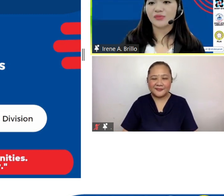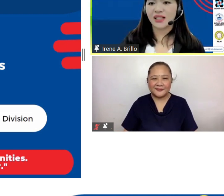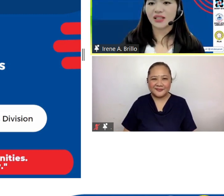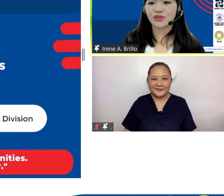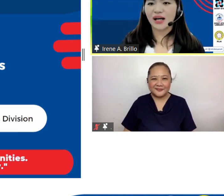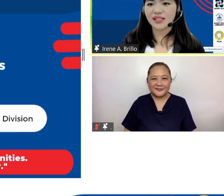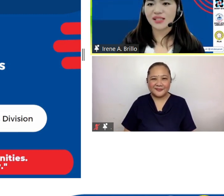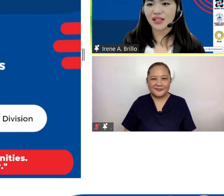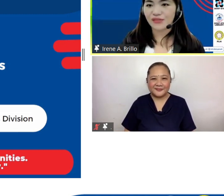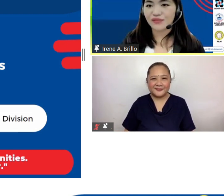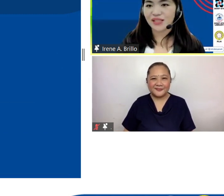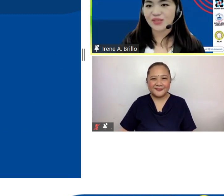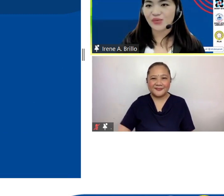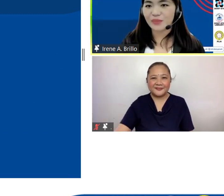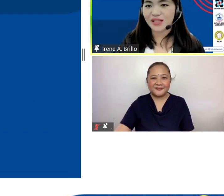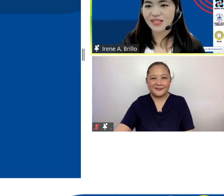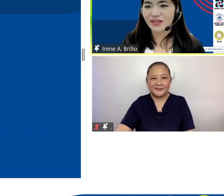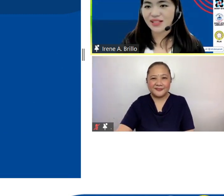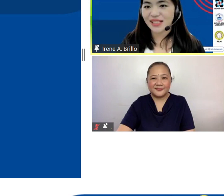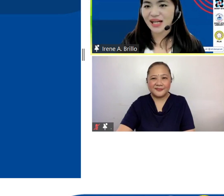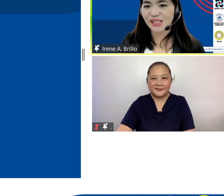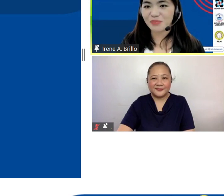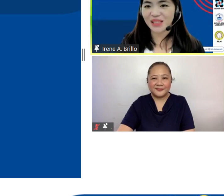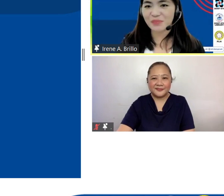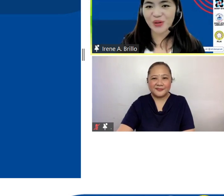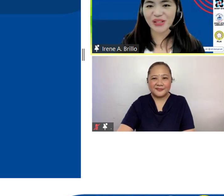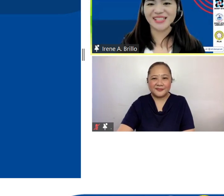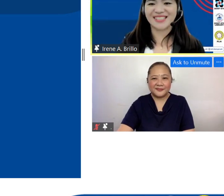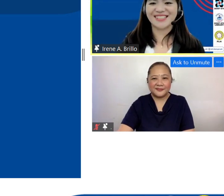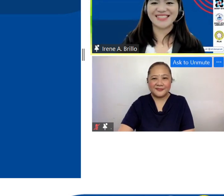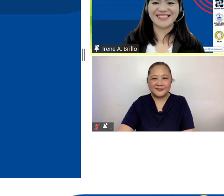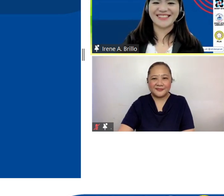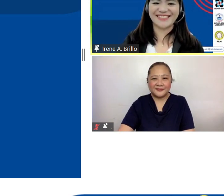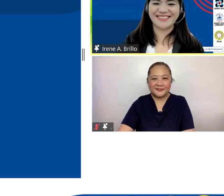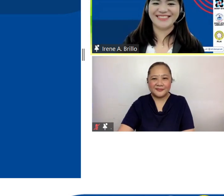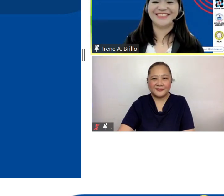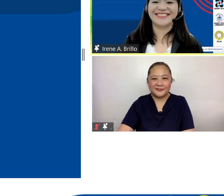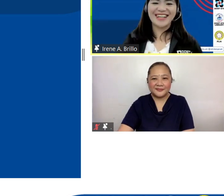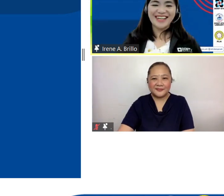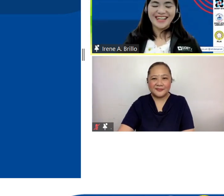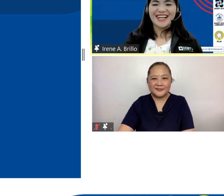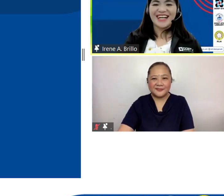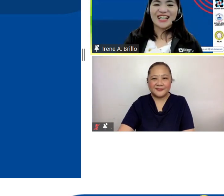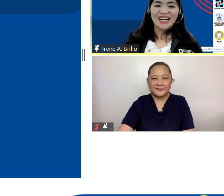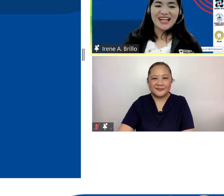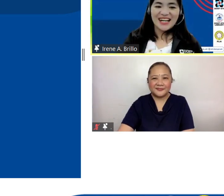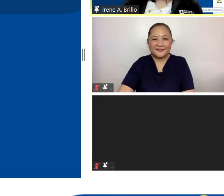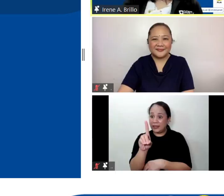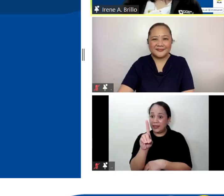I would like to ask if this webinar series has CPD points.